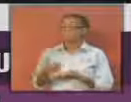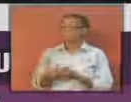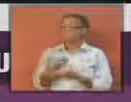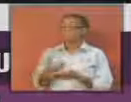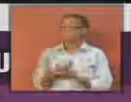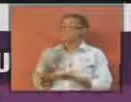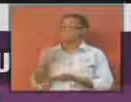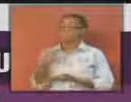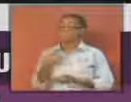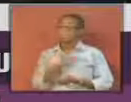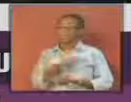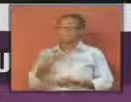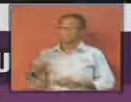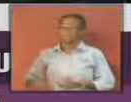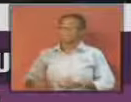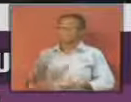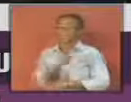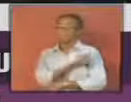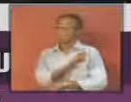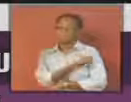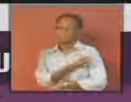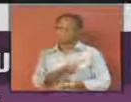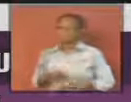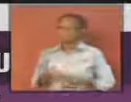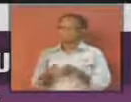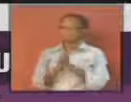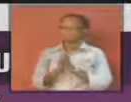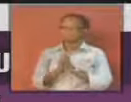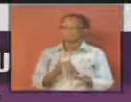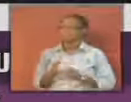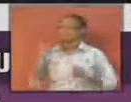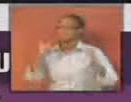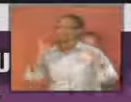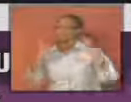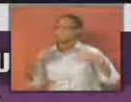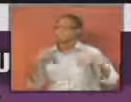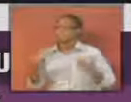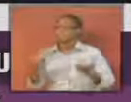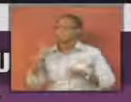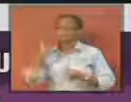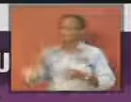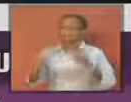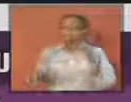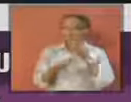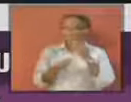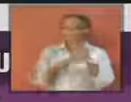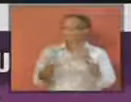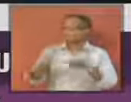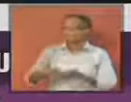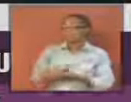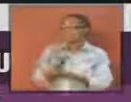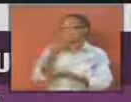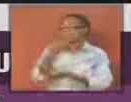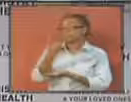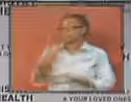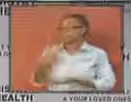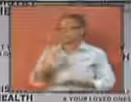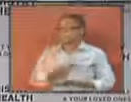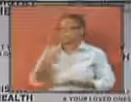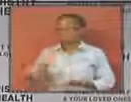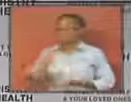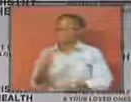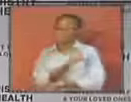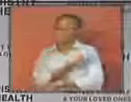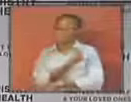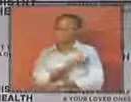our population, considering the arrangement with the Chinese government that is already in place? Thank you. So the Sinovac vaccine, I think